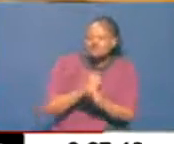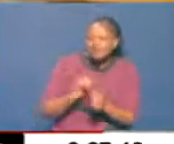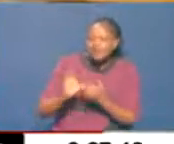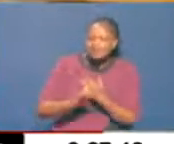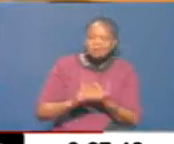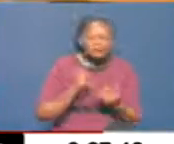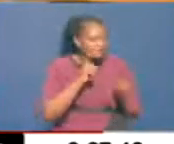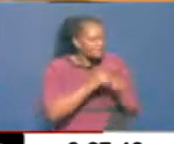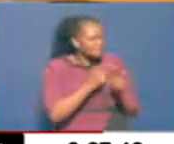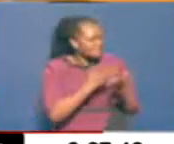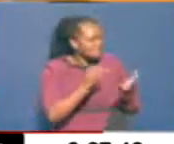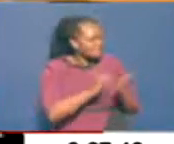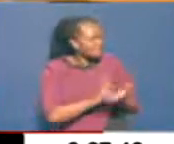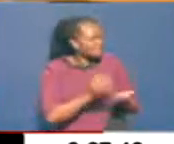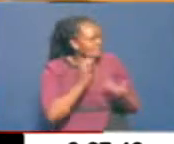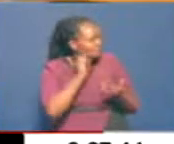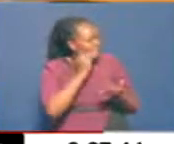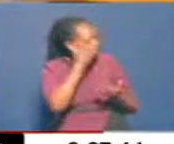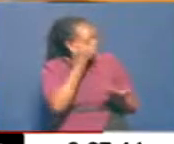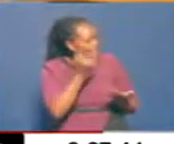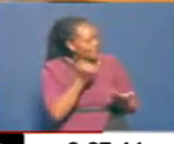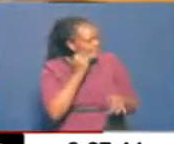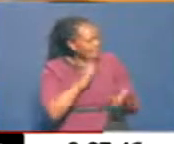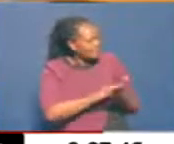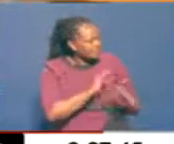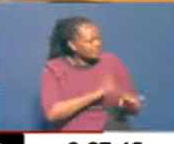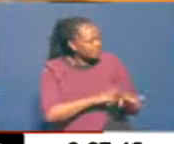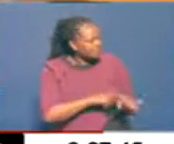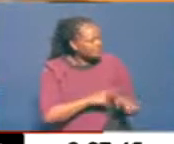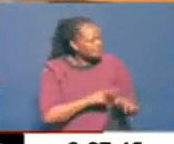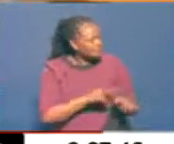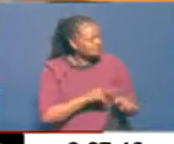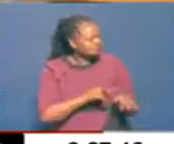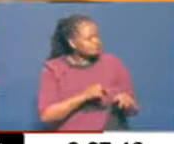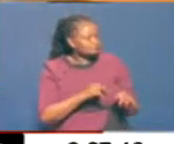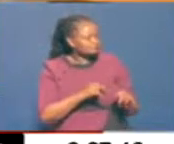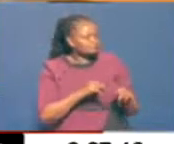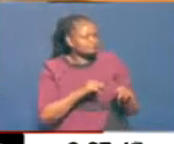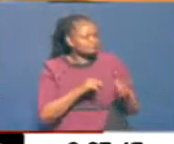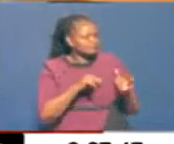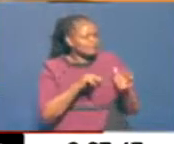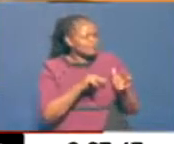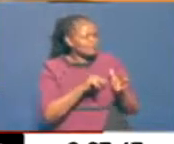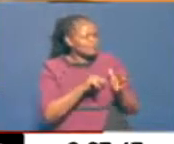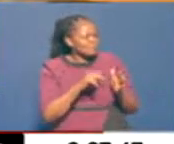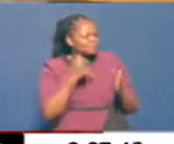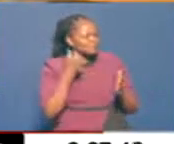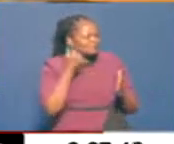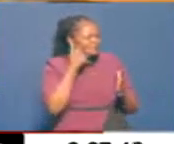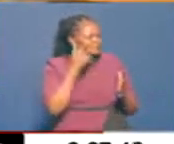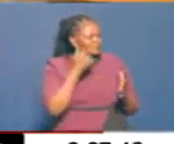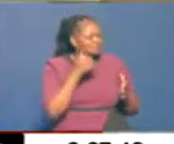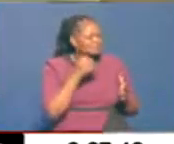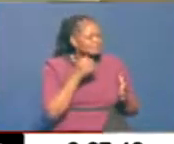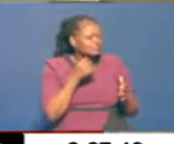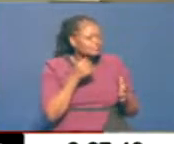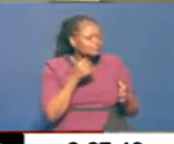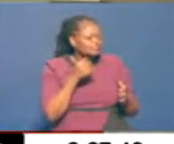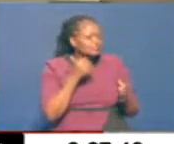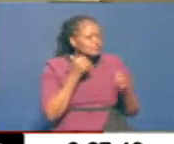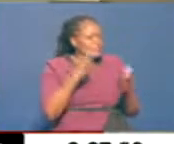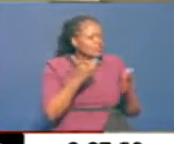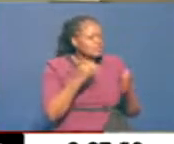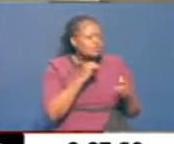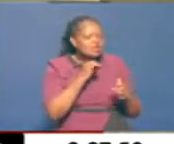you anticipated, because at that time the pandemic had not even hit any African country? Exactly. So were you prepared for such